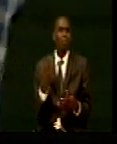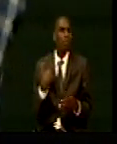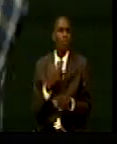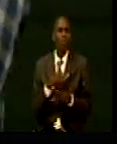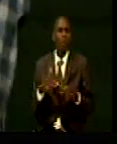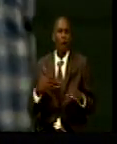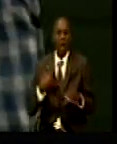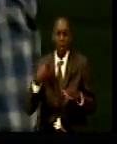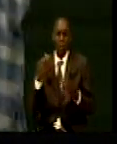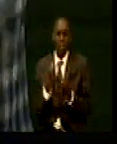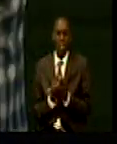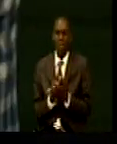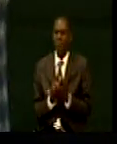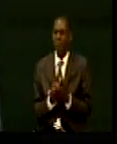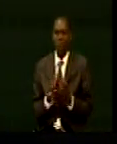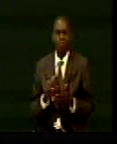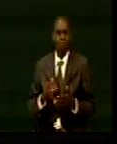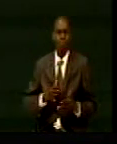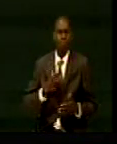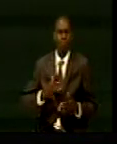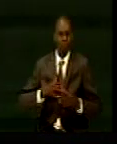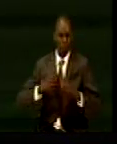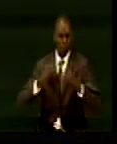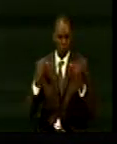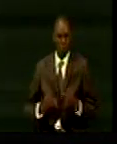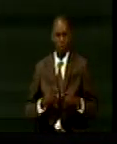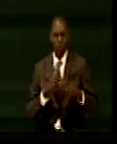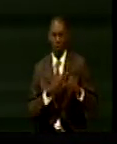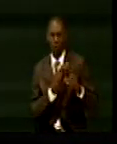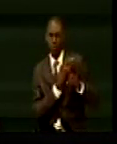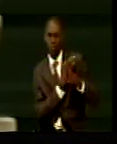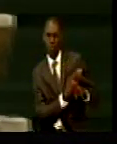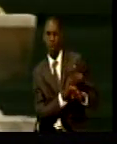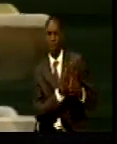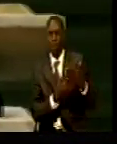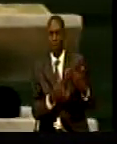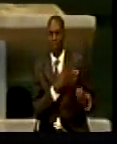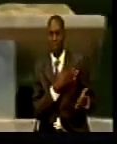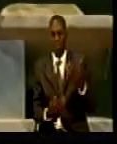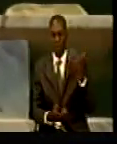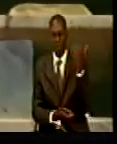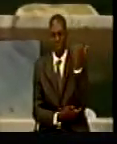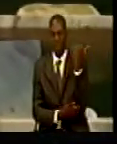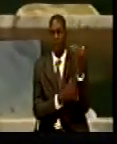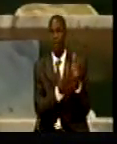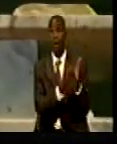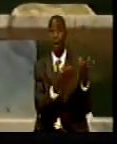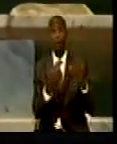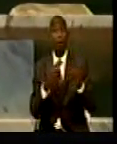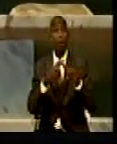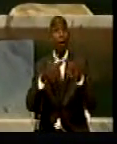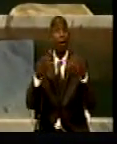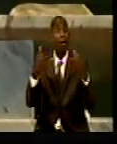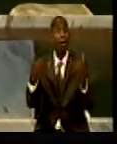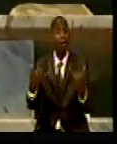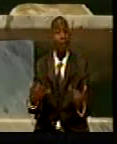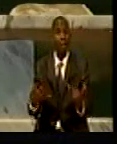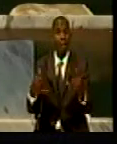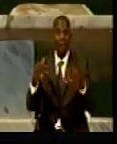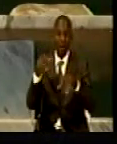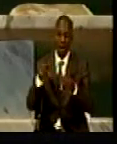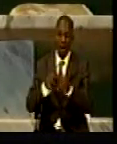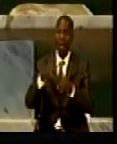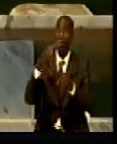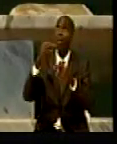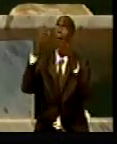strength or spiritual strength to resist whatever temptation that came. But now, as the power comes in